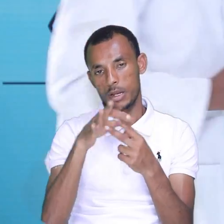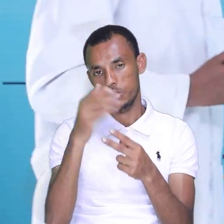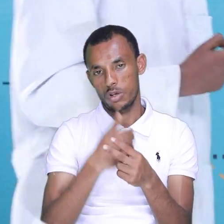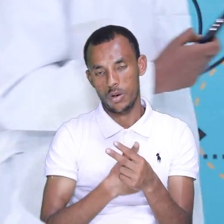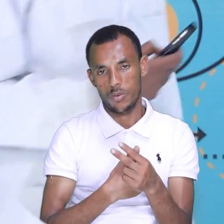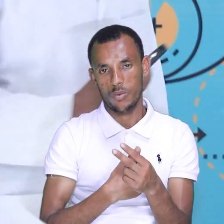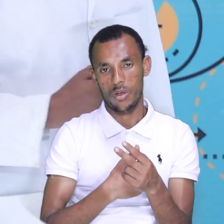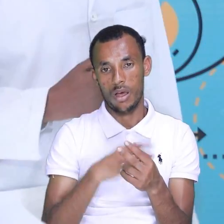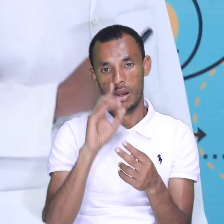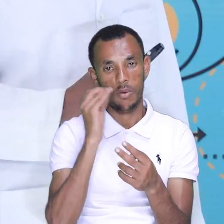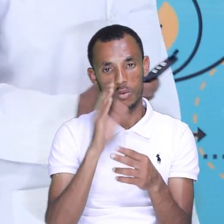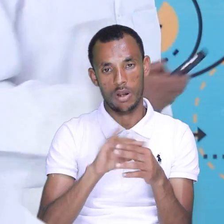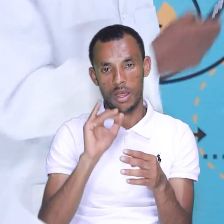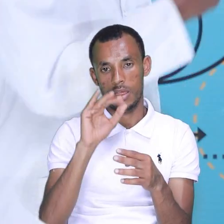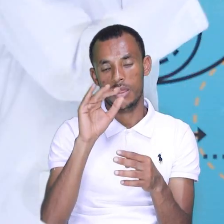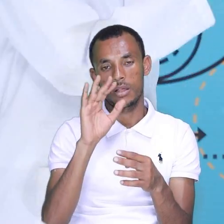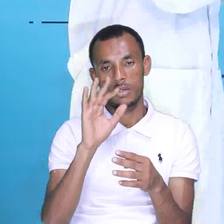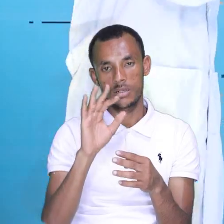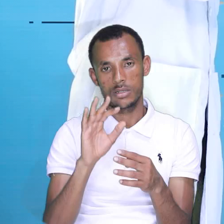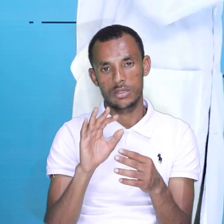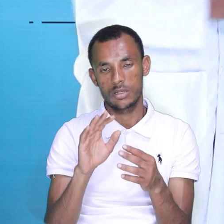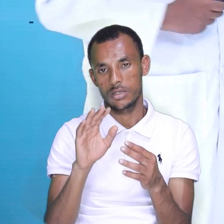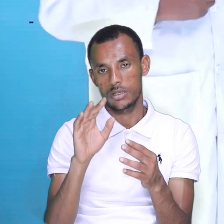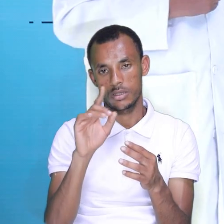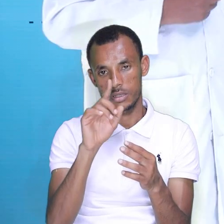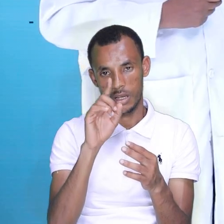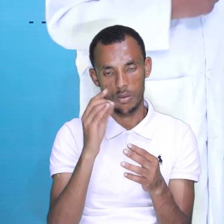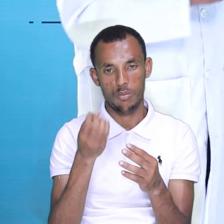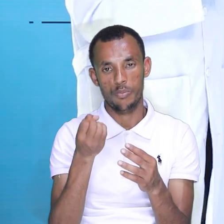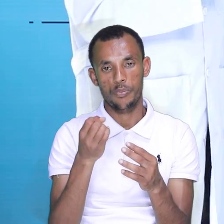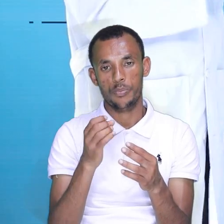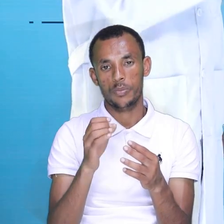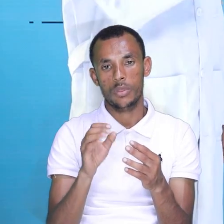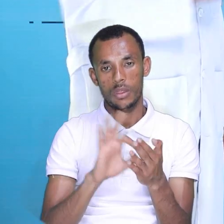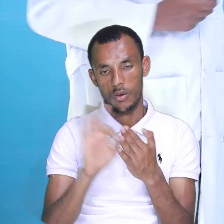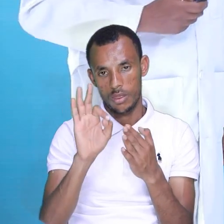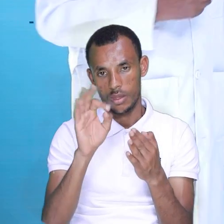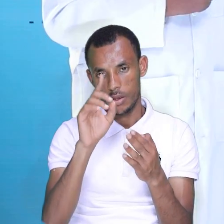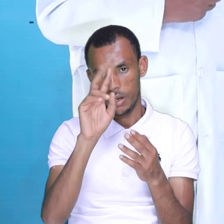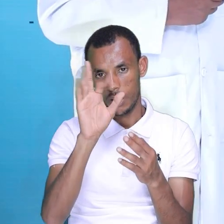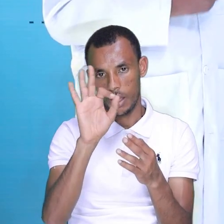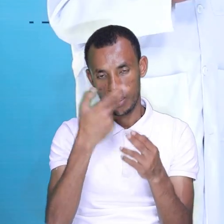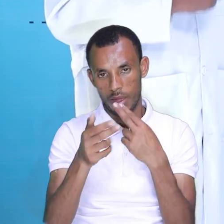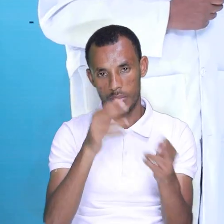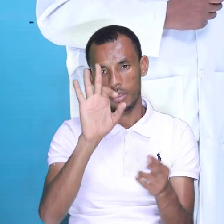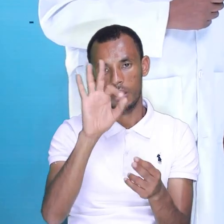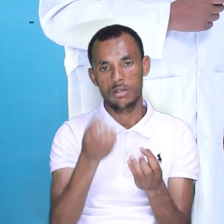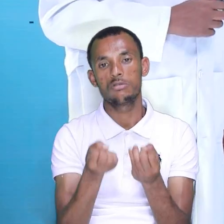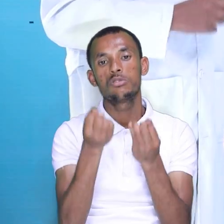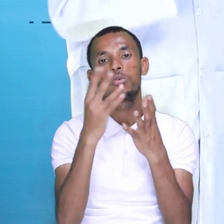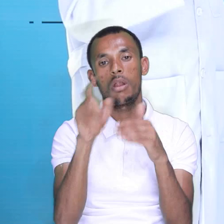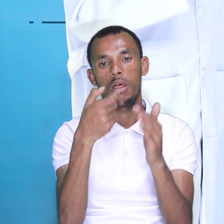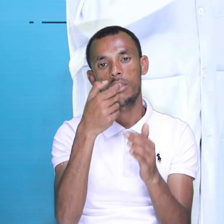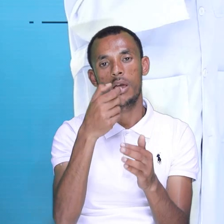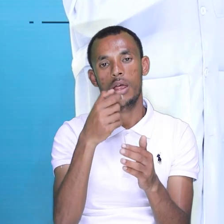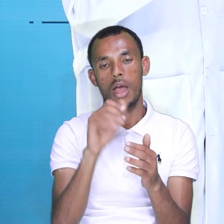place, we have 10 possibilities. By fundamental principle of counting, 9 times 10 to be equal to 90.